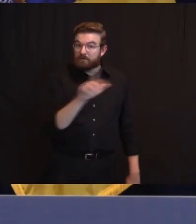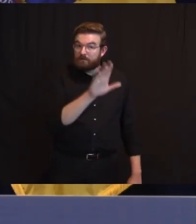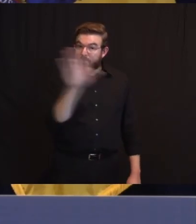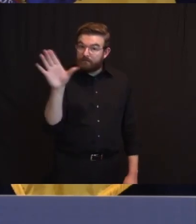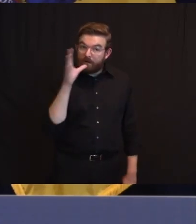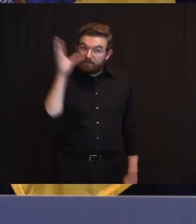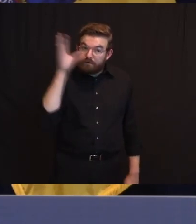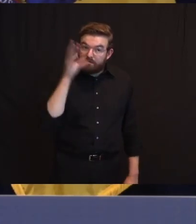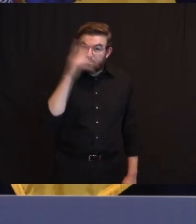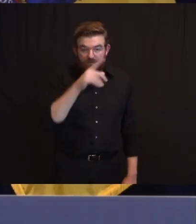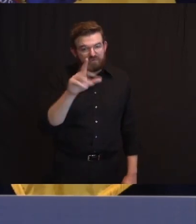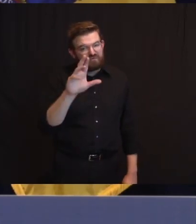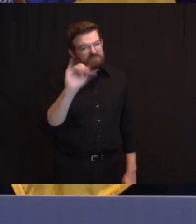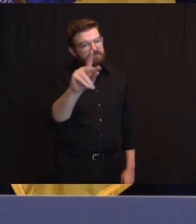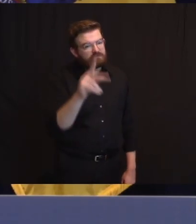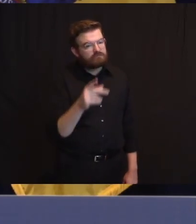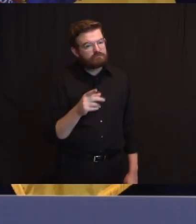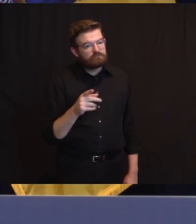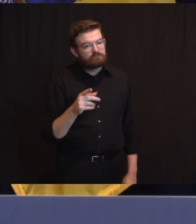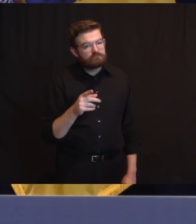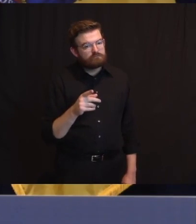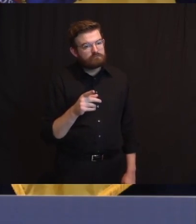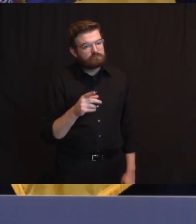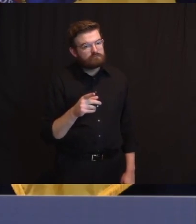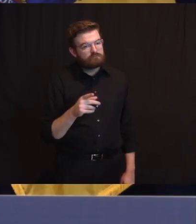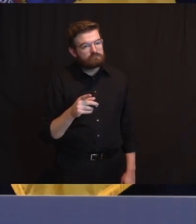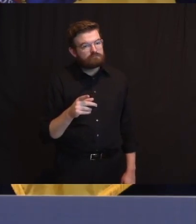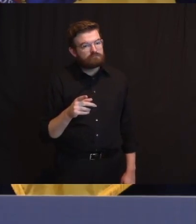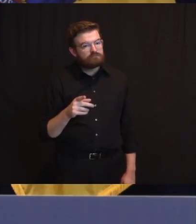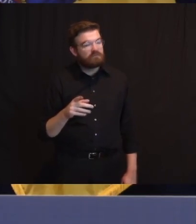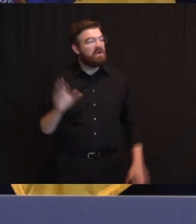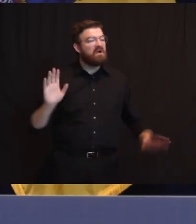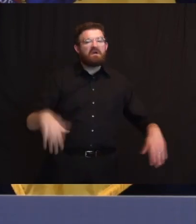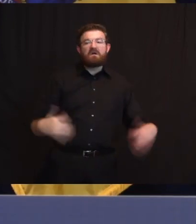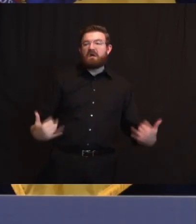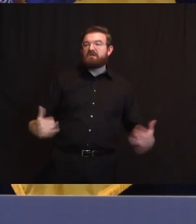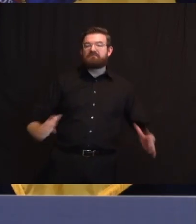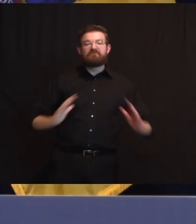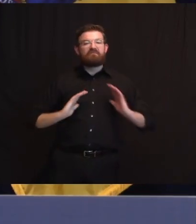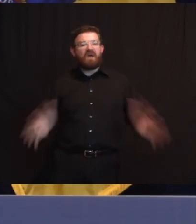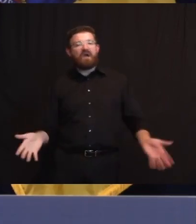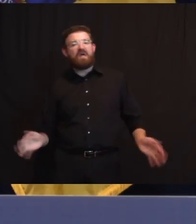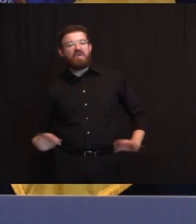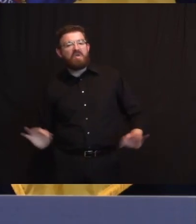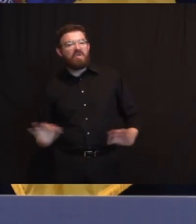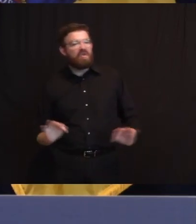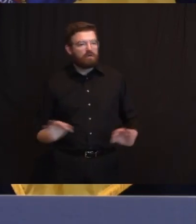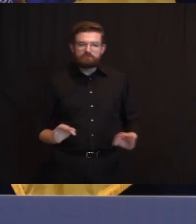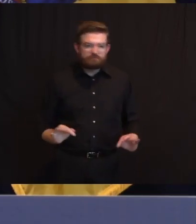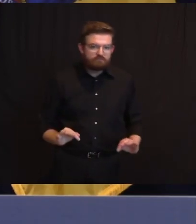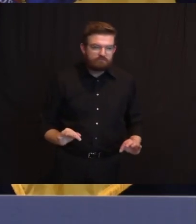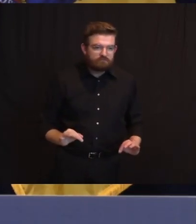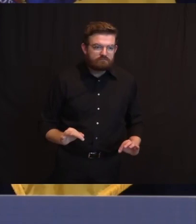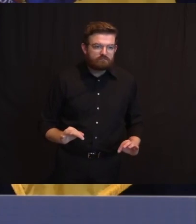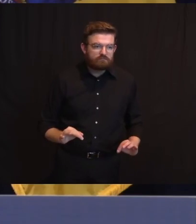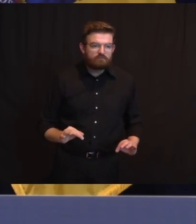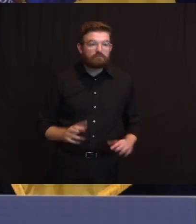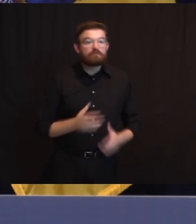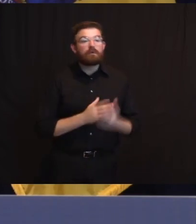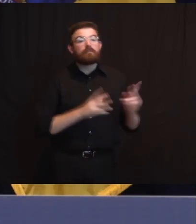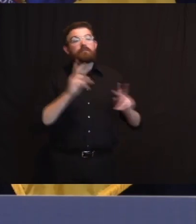woods. So is it just the people who are returning from a hotspot state or visiting from a hotspot state? Yes, that's part of what we're